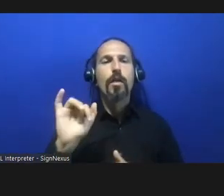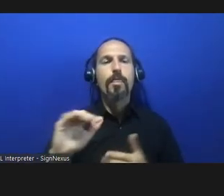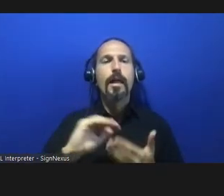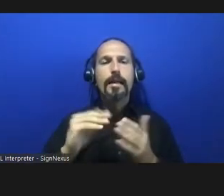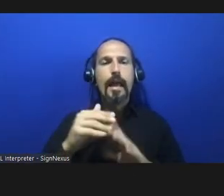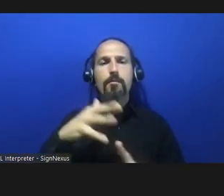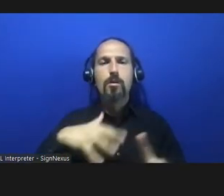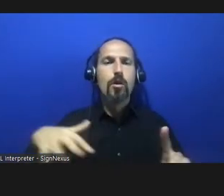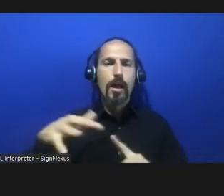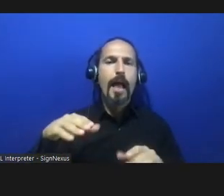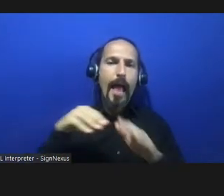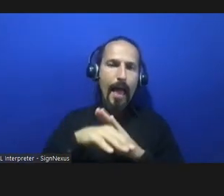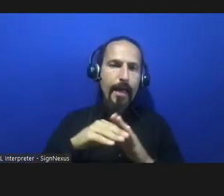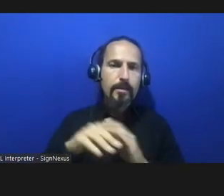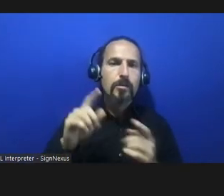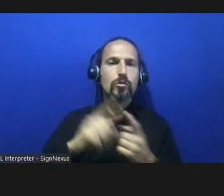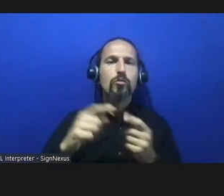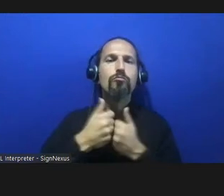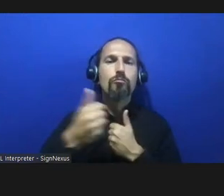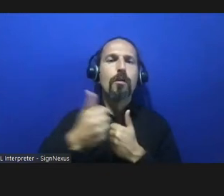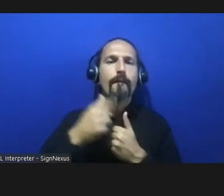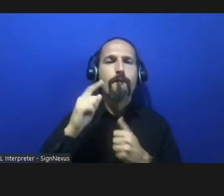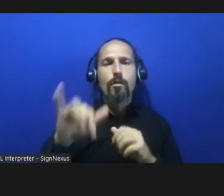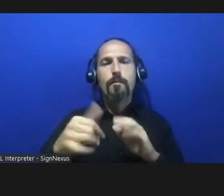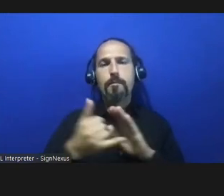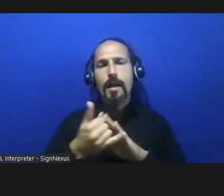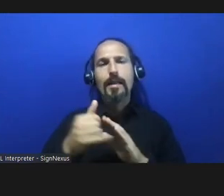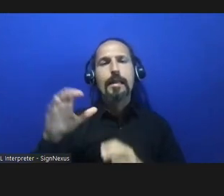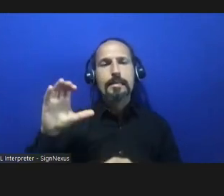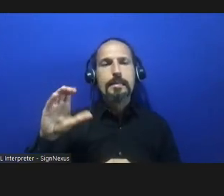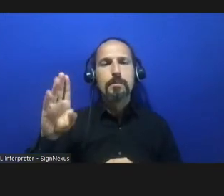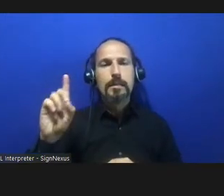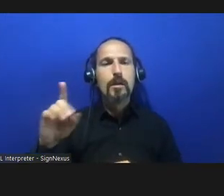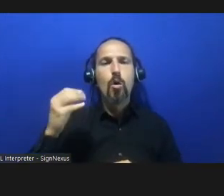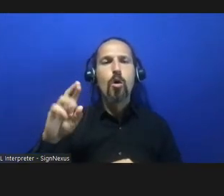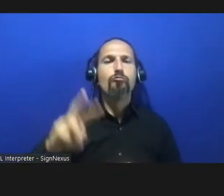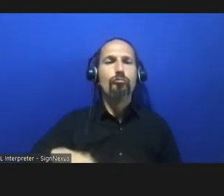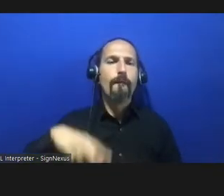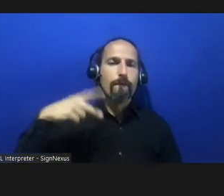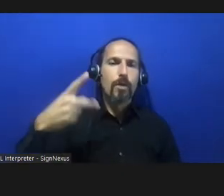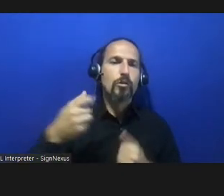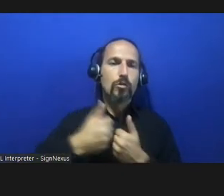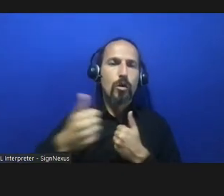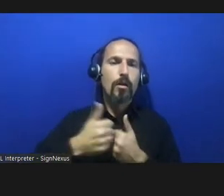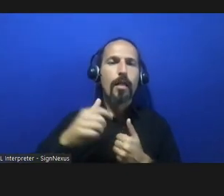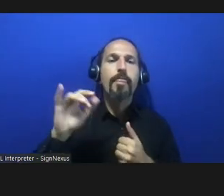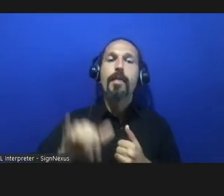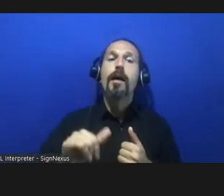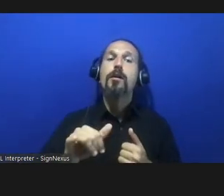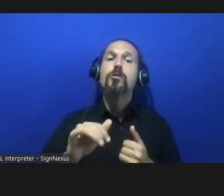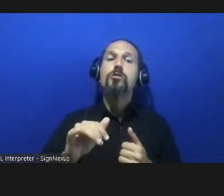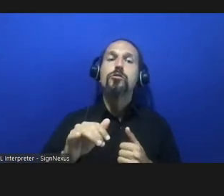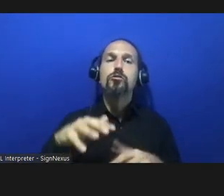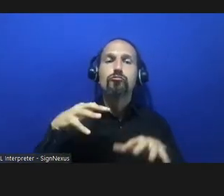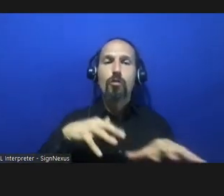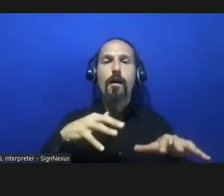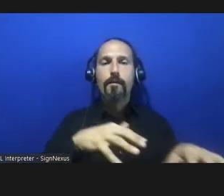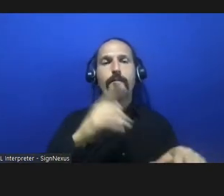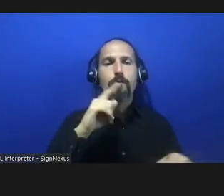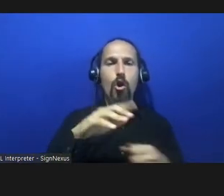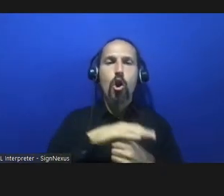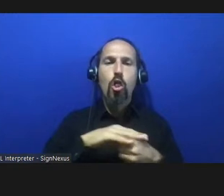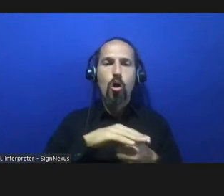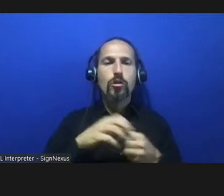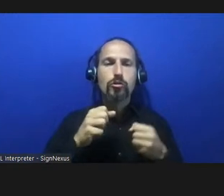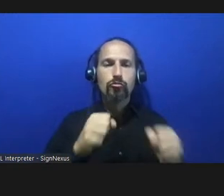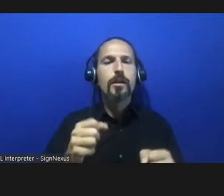access travel to employment within the manhattan central business district or reverse commuting traffic patterns on local streets or community facilities